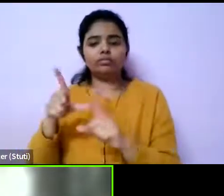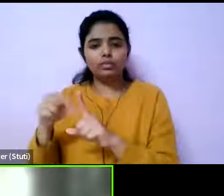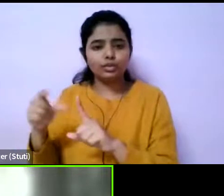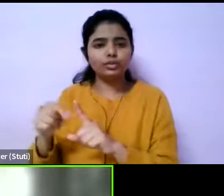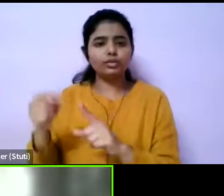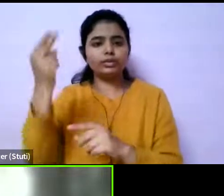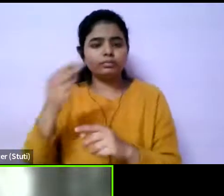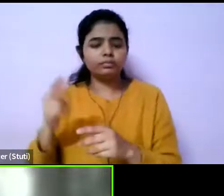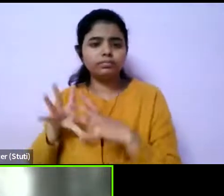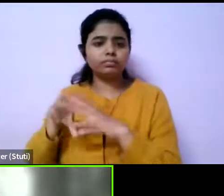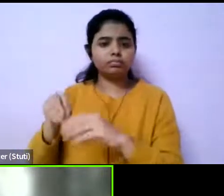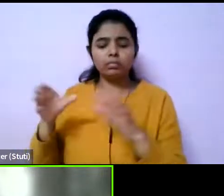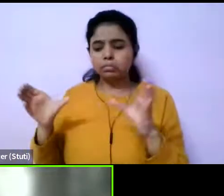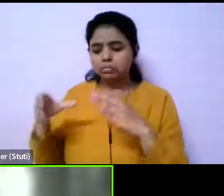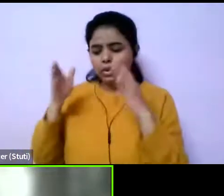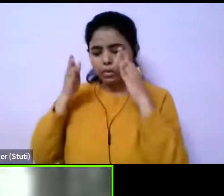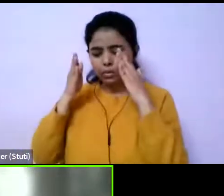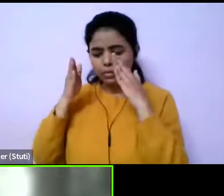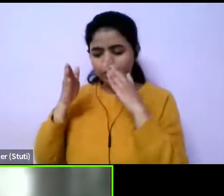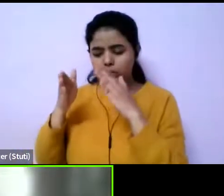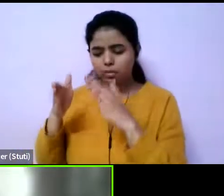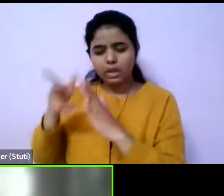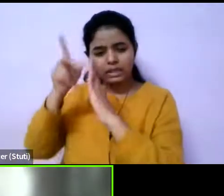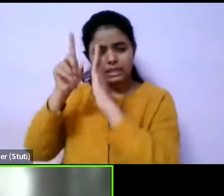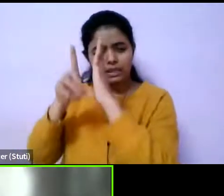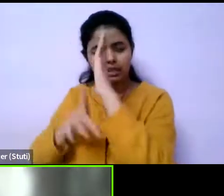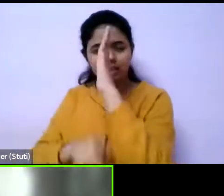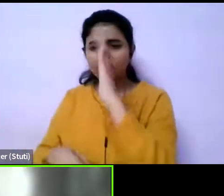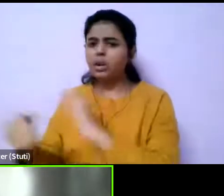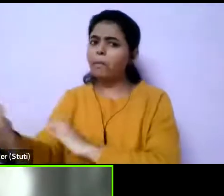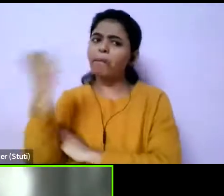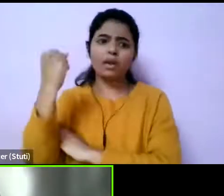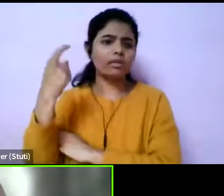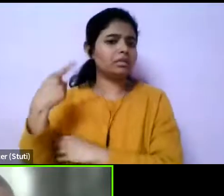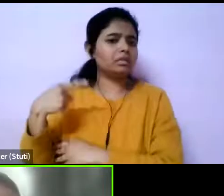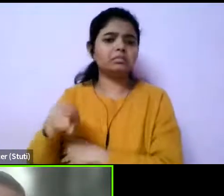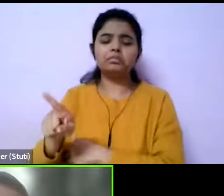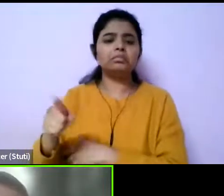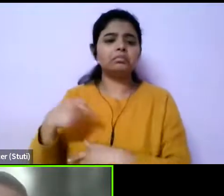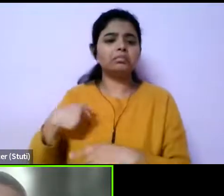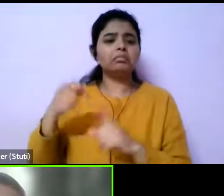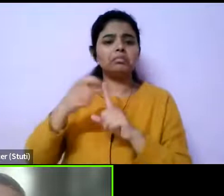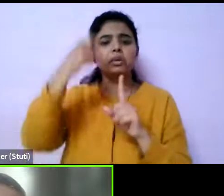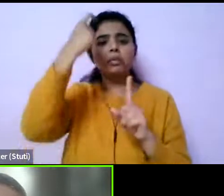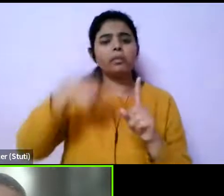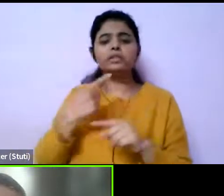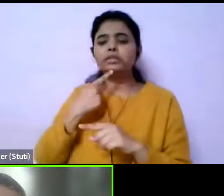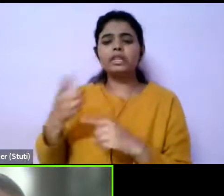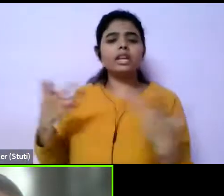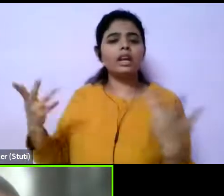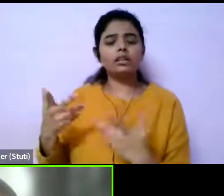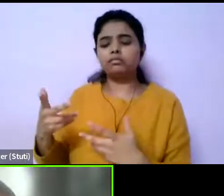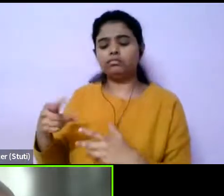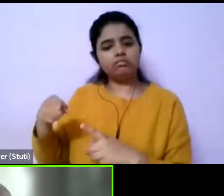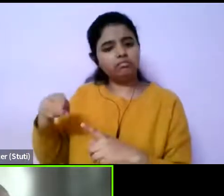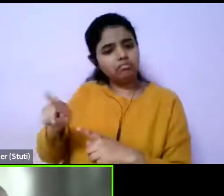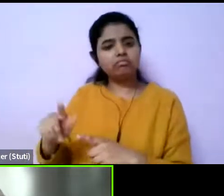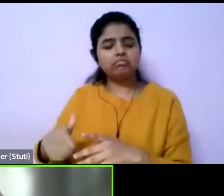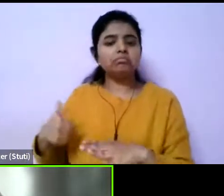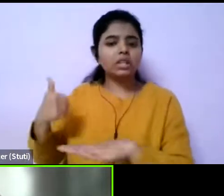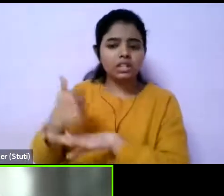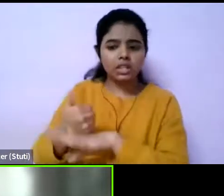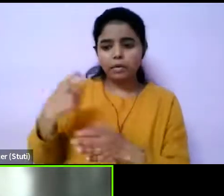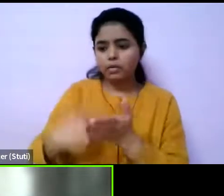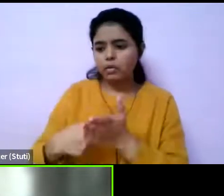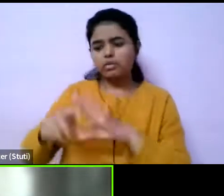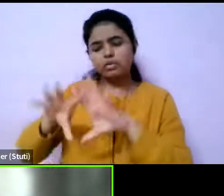an area which is much more powerful, according to me personally, than subverting established norms. Although I don't